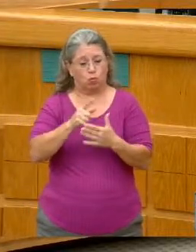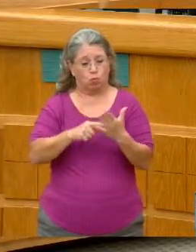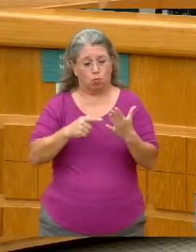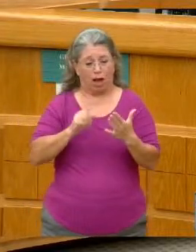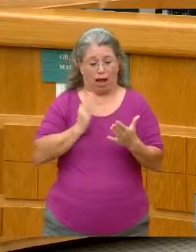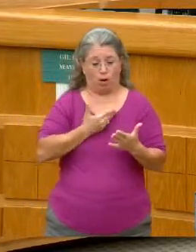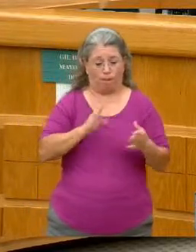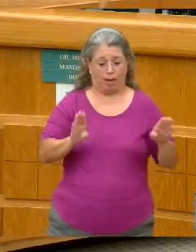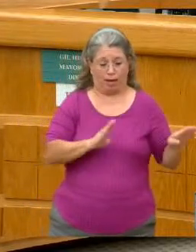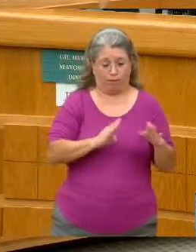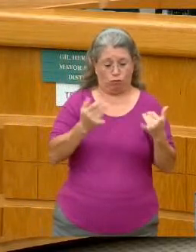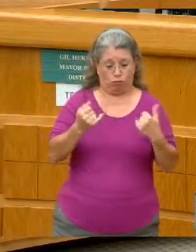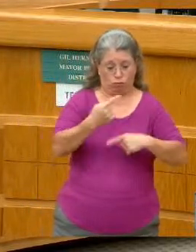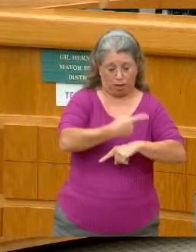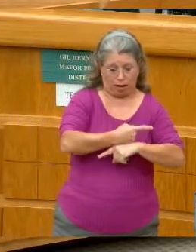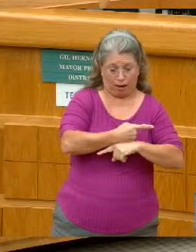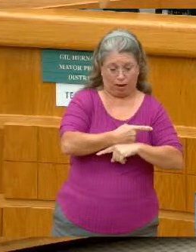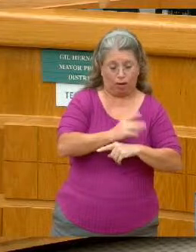now.